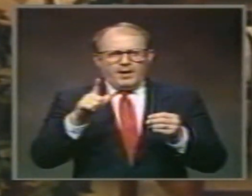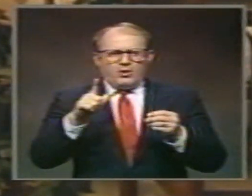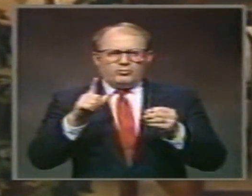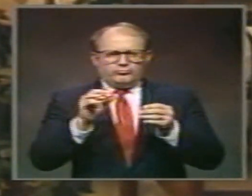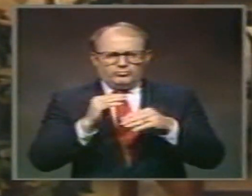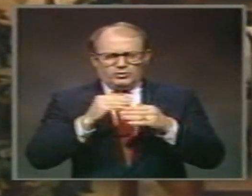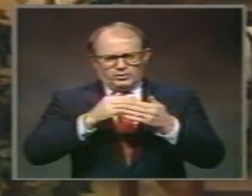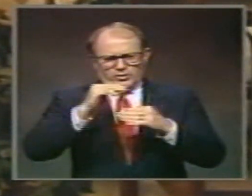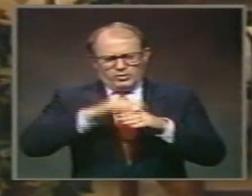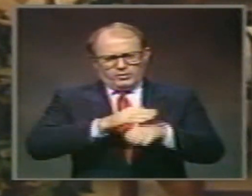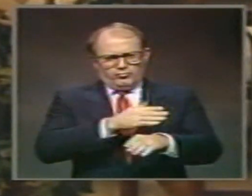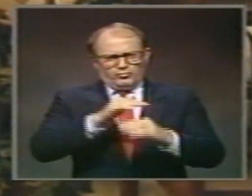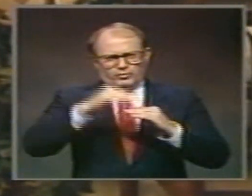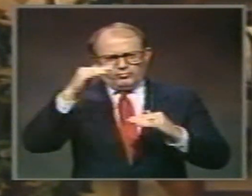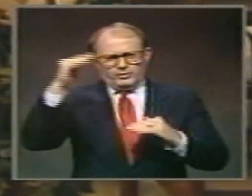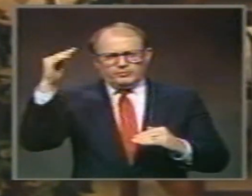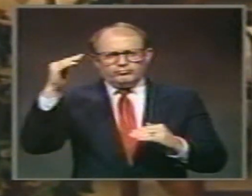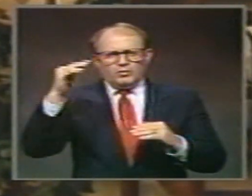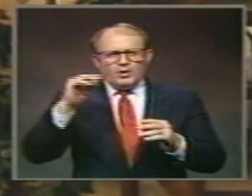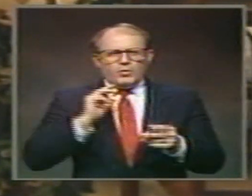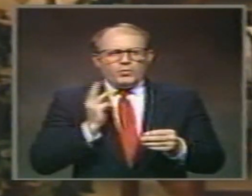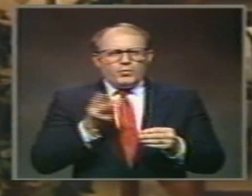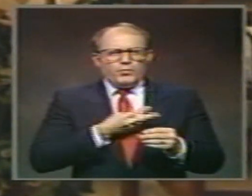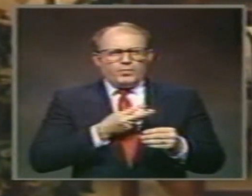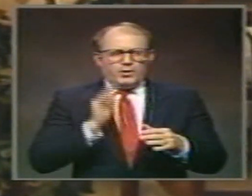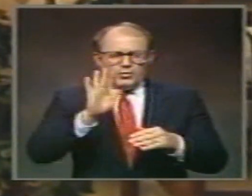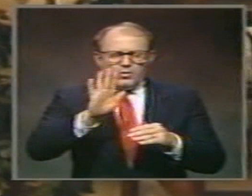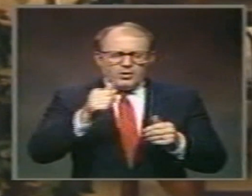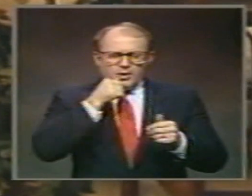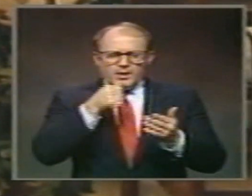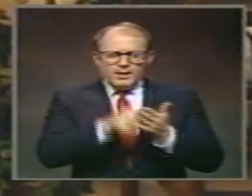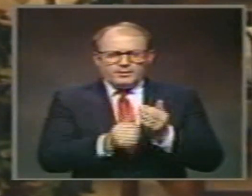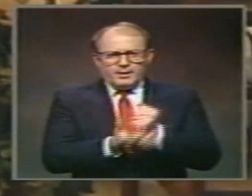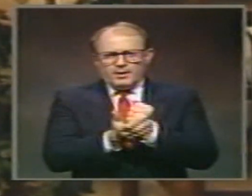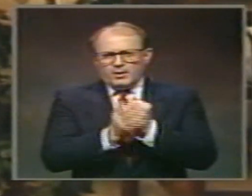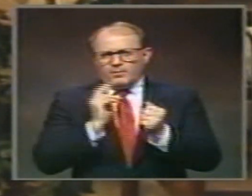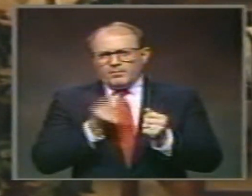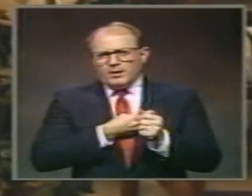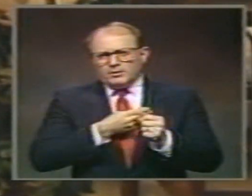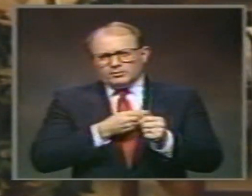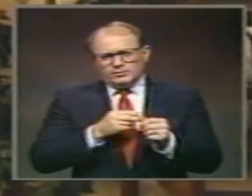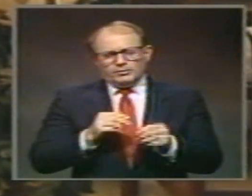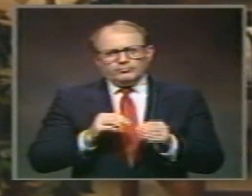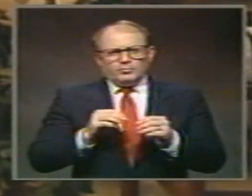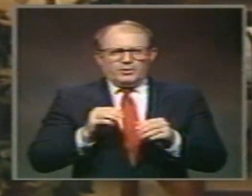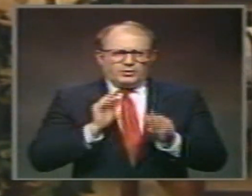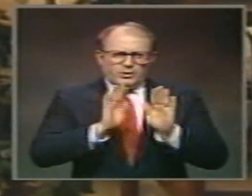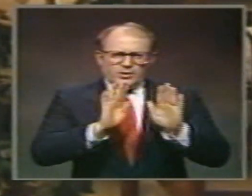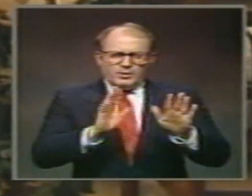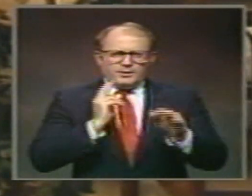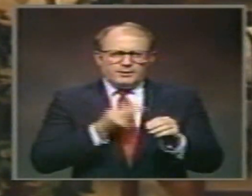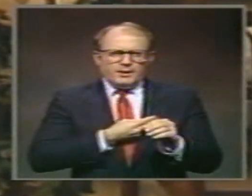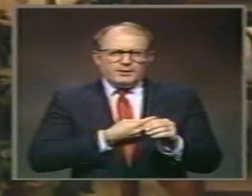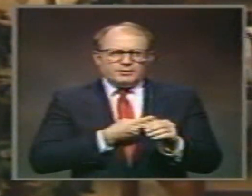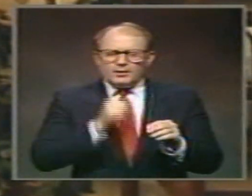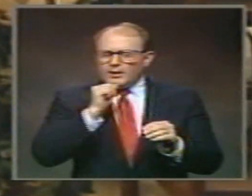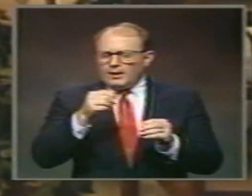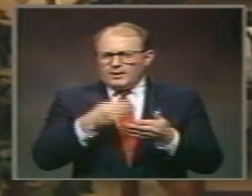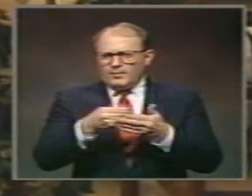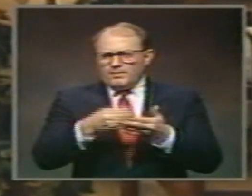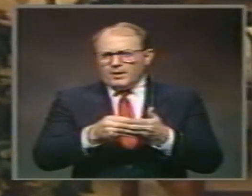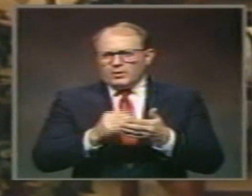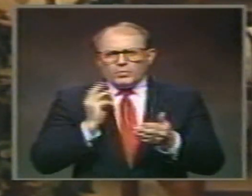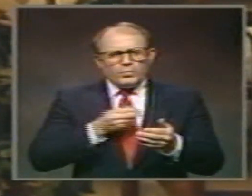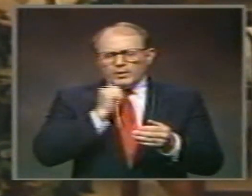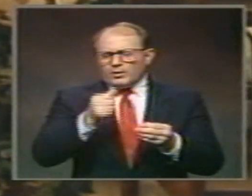and phone calls are the encouragement that we need to keep on going. Oh no, not because of the money you send. If you've been seeing the program at all, you